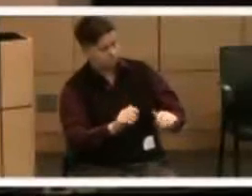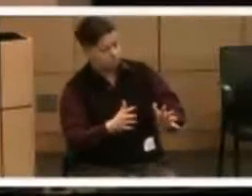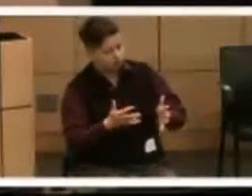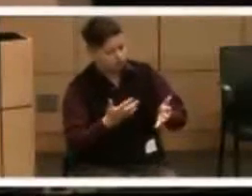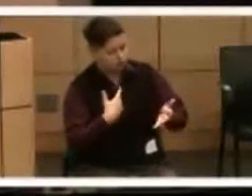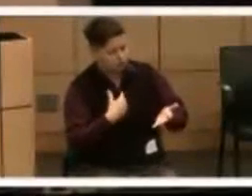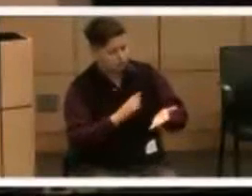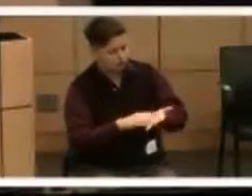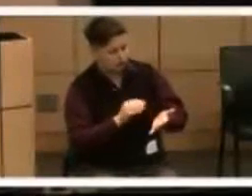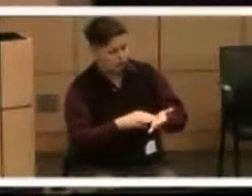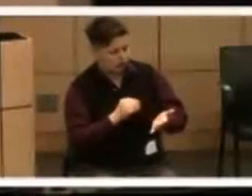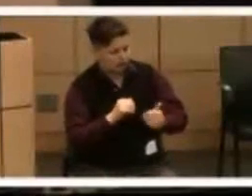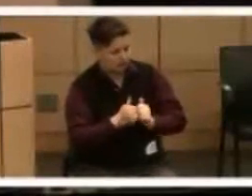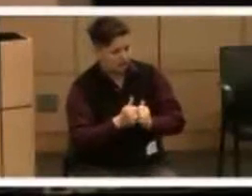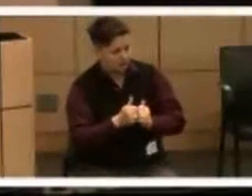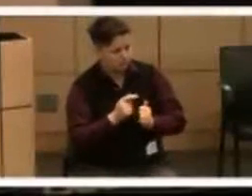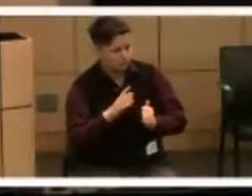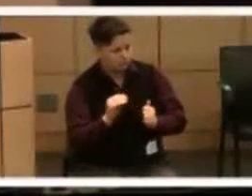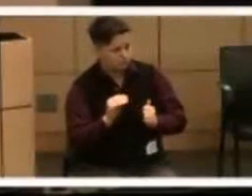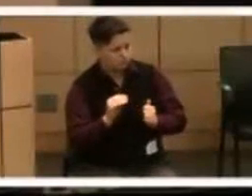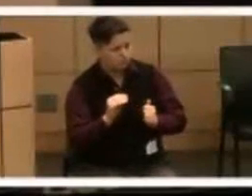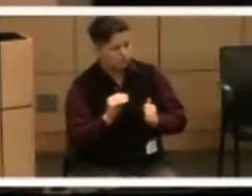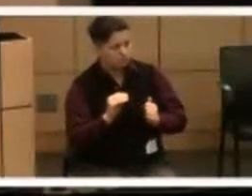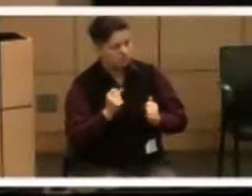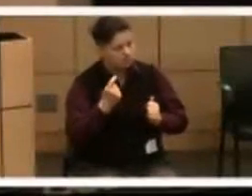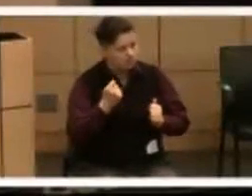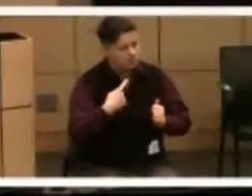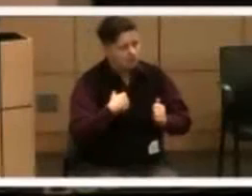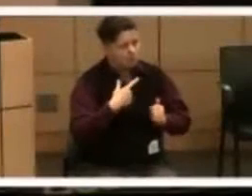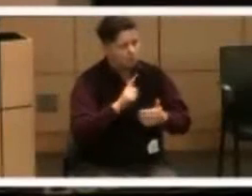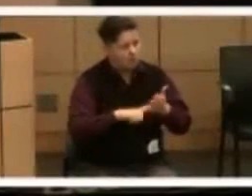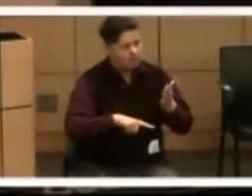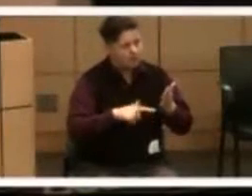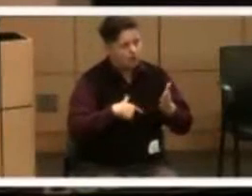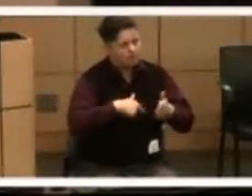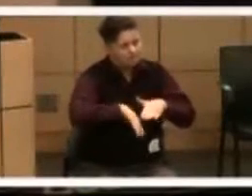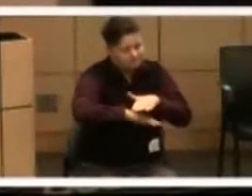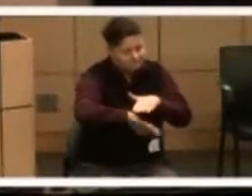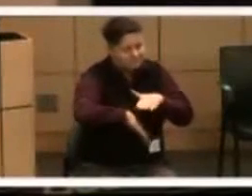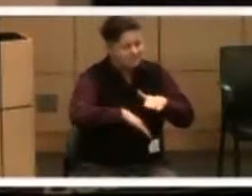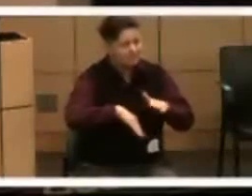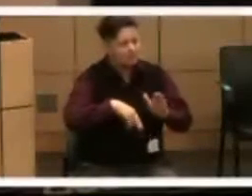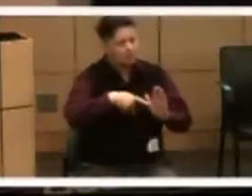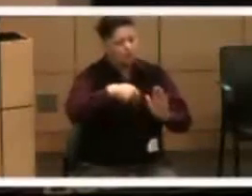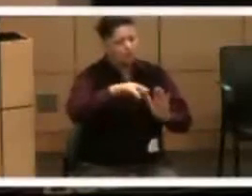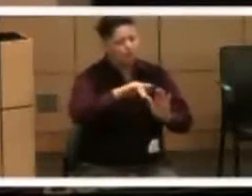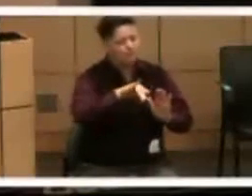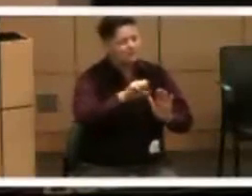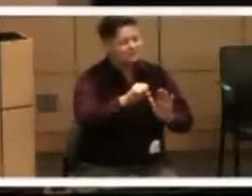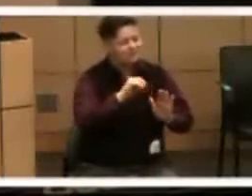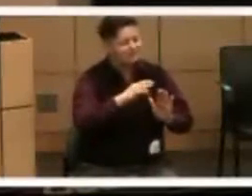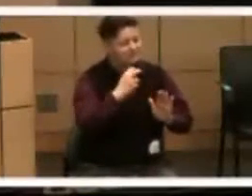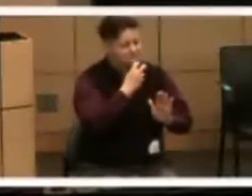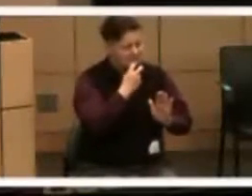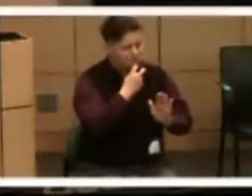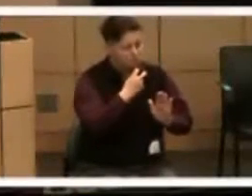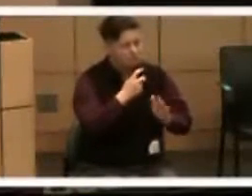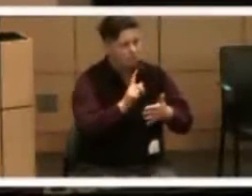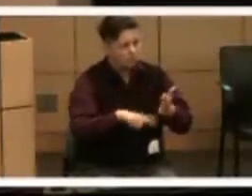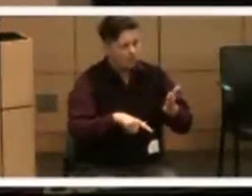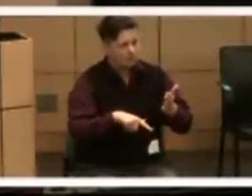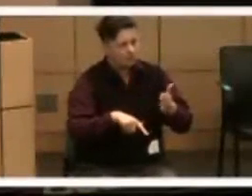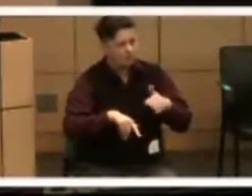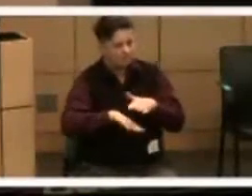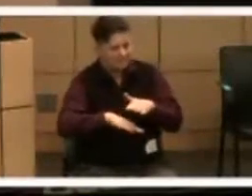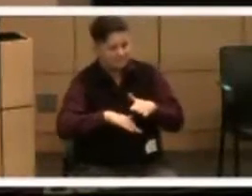know, learn the sort of properties of the patterns of speech, and, you know, maybe. But there are people who do sort of active training sessions,